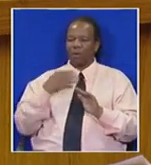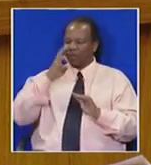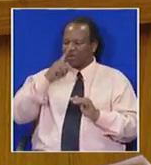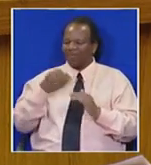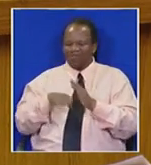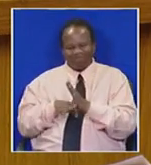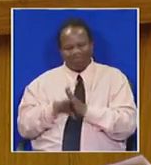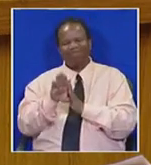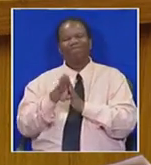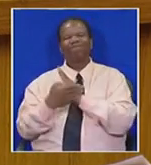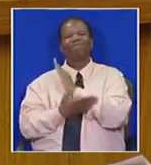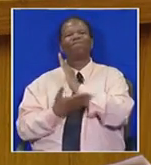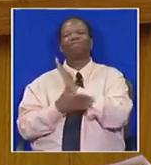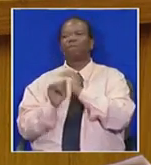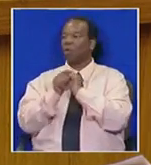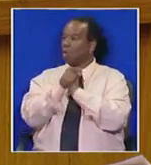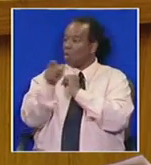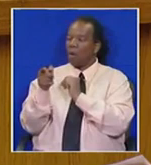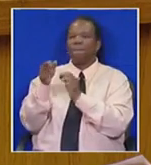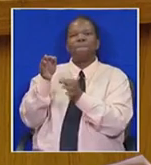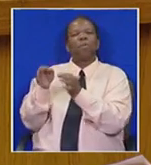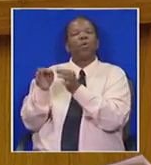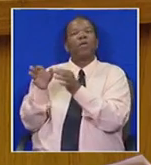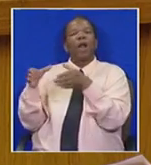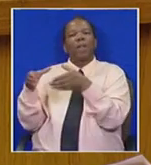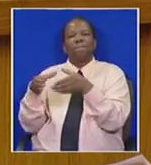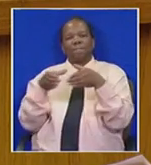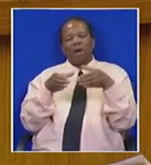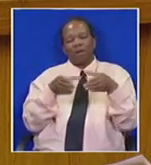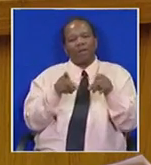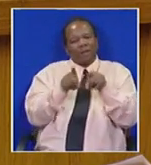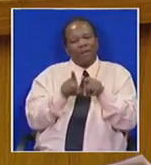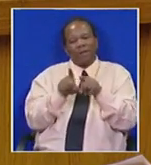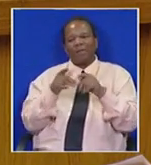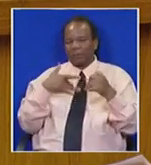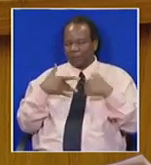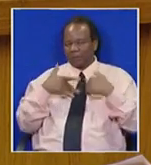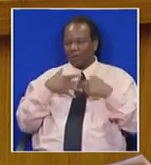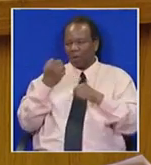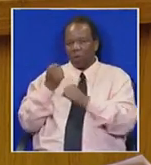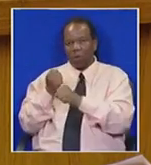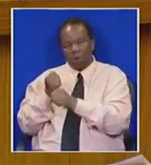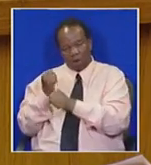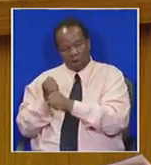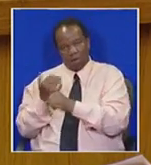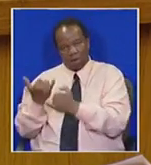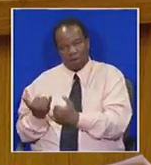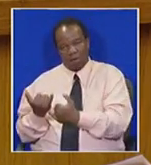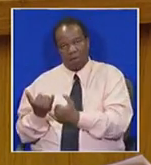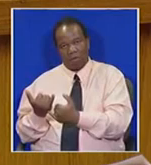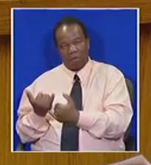that all political parties should be concerned about and in fact rally around. We can start with having